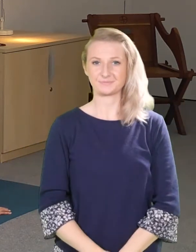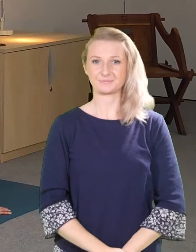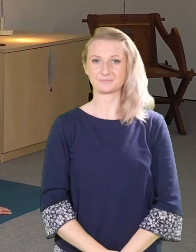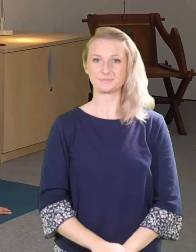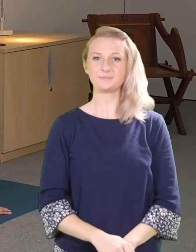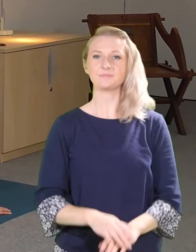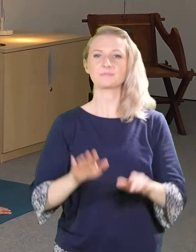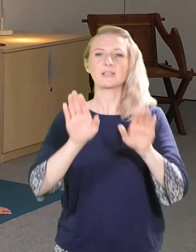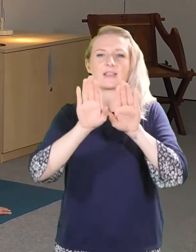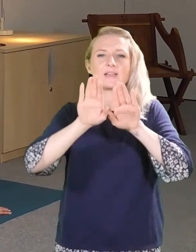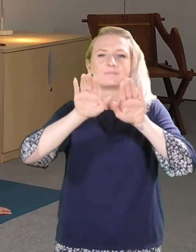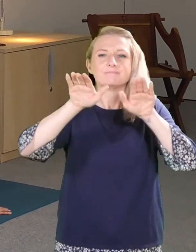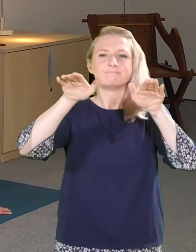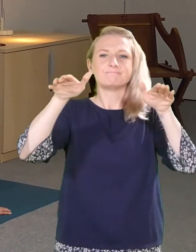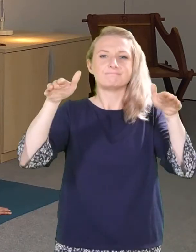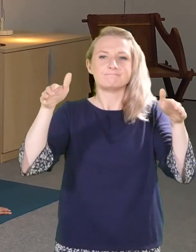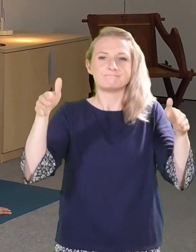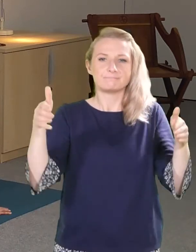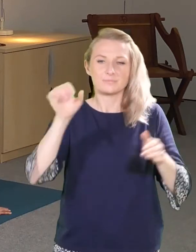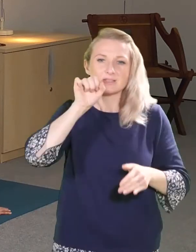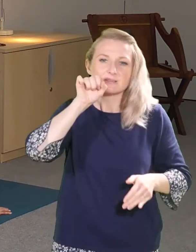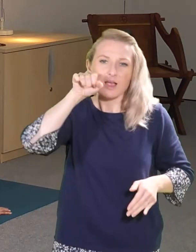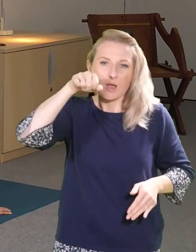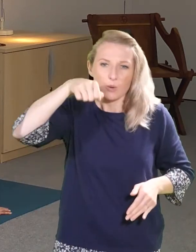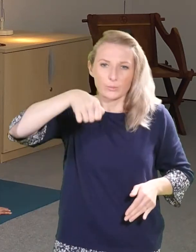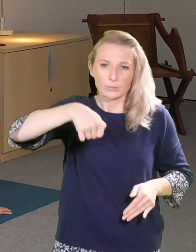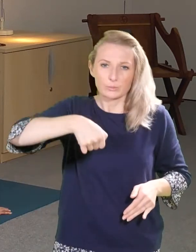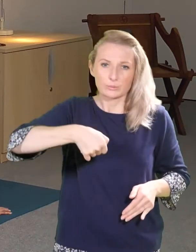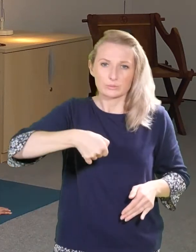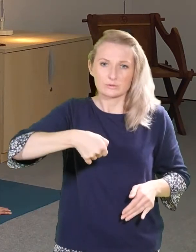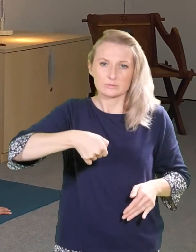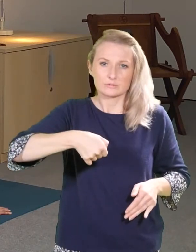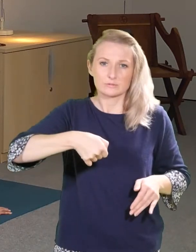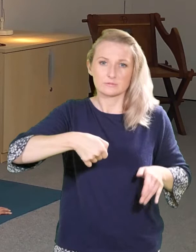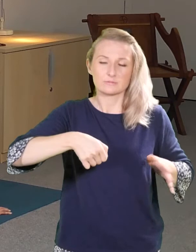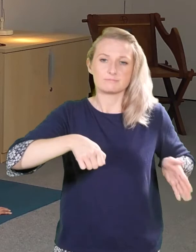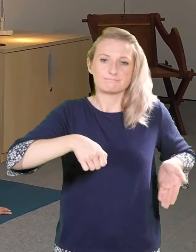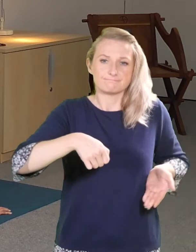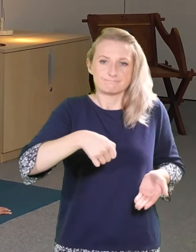And then start to round your spine, drop your chin, breathe out.